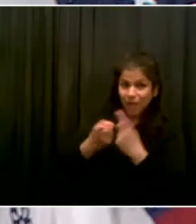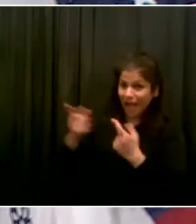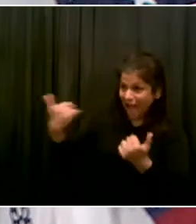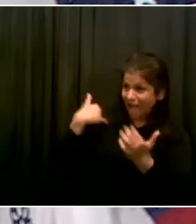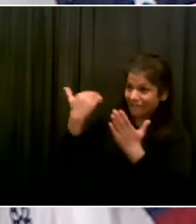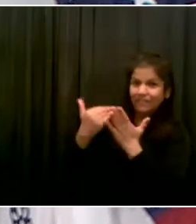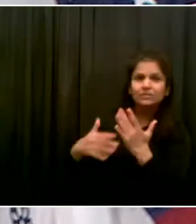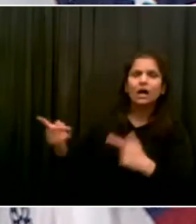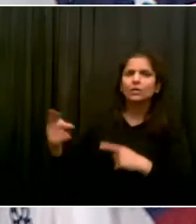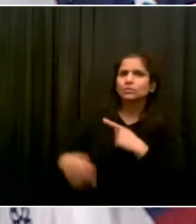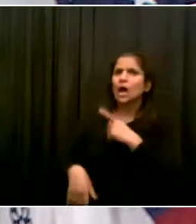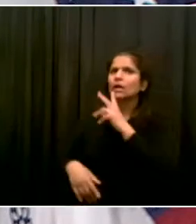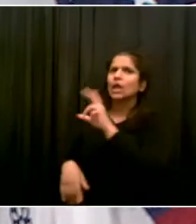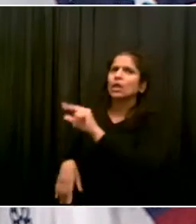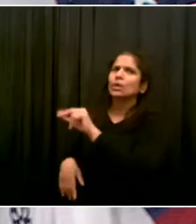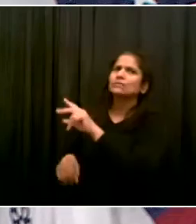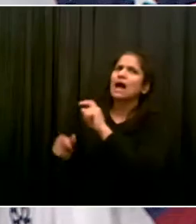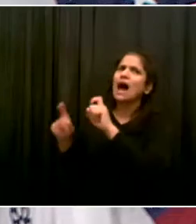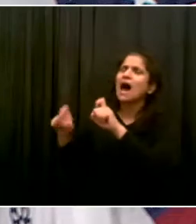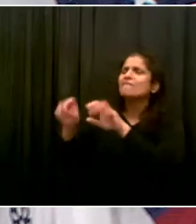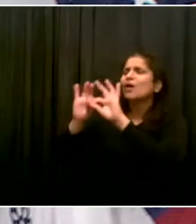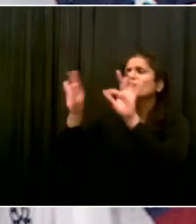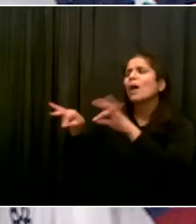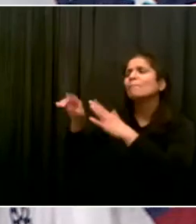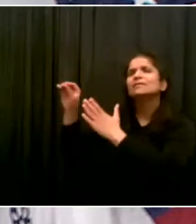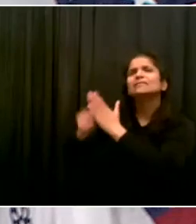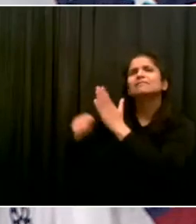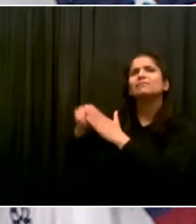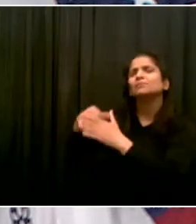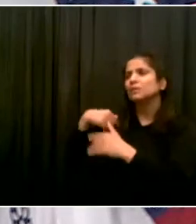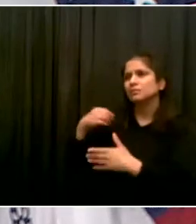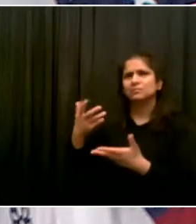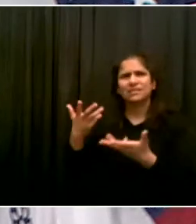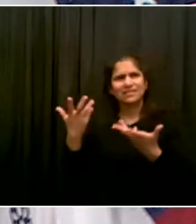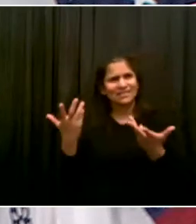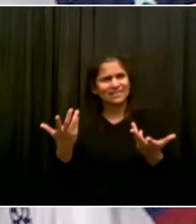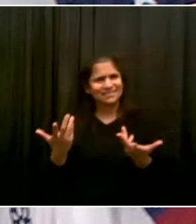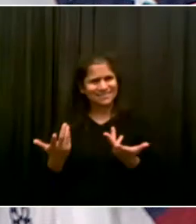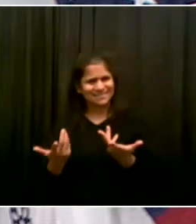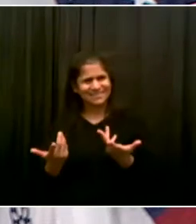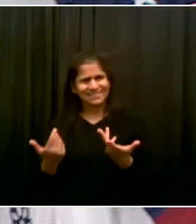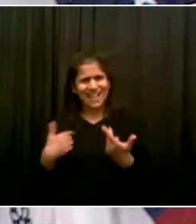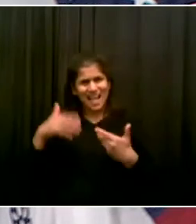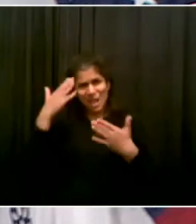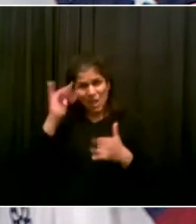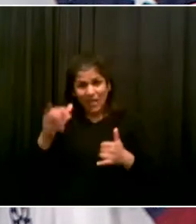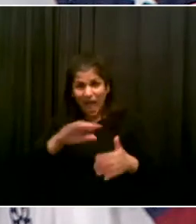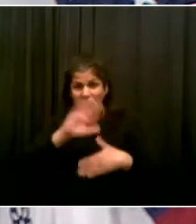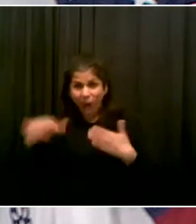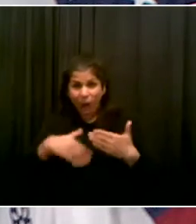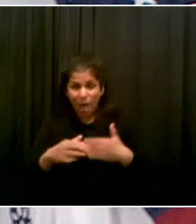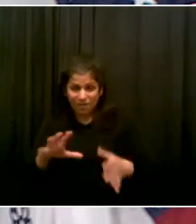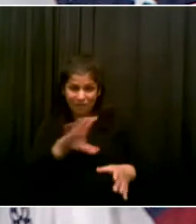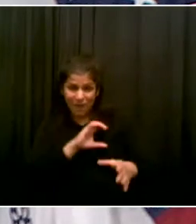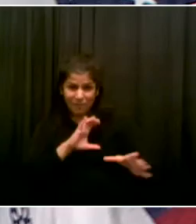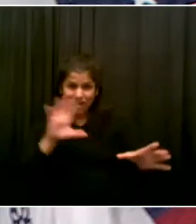of the officers in each case, so that's impossible. When can we expect more info on that?